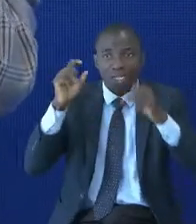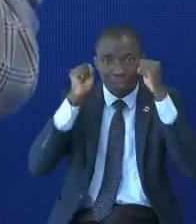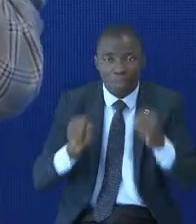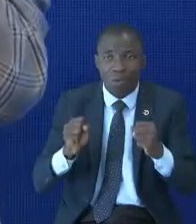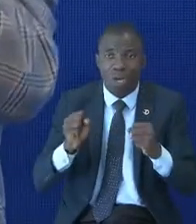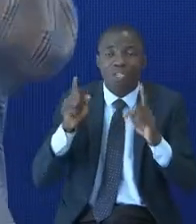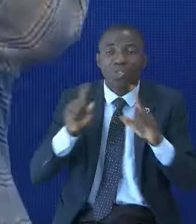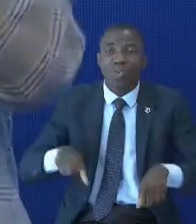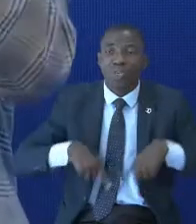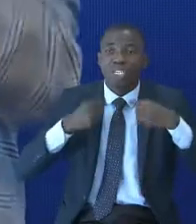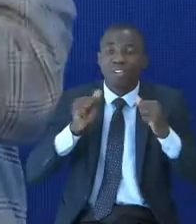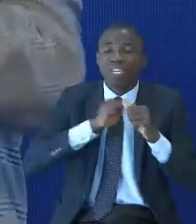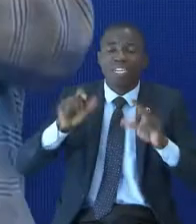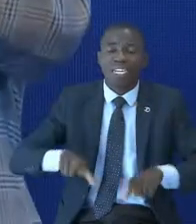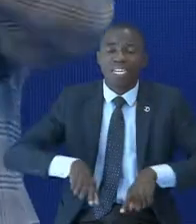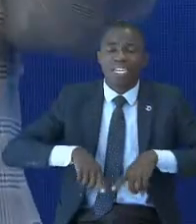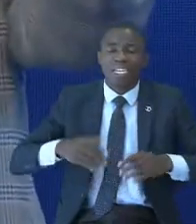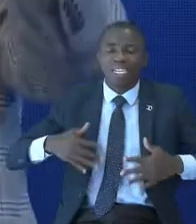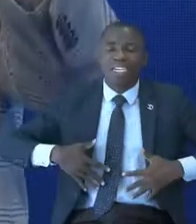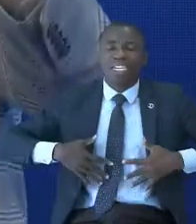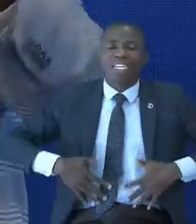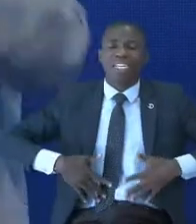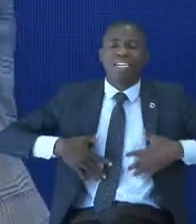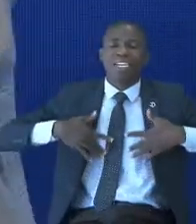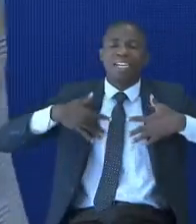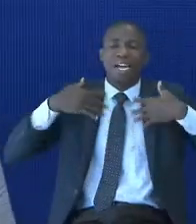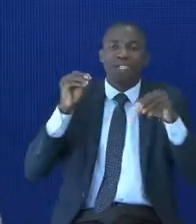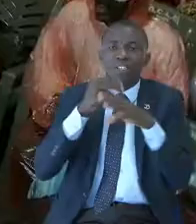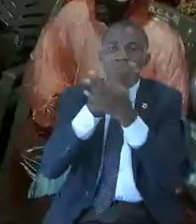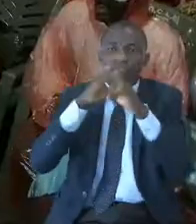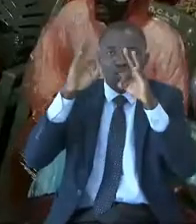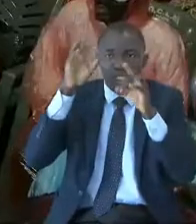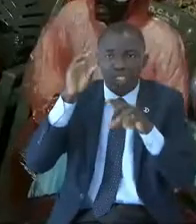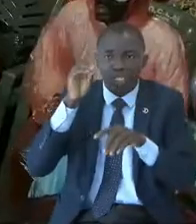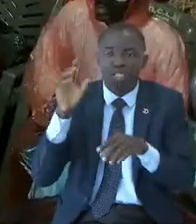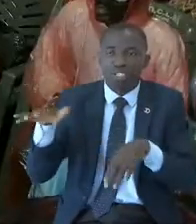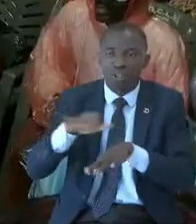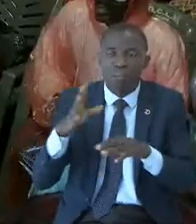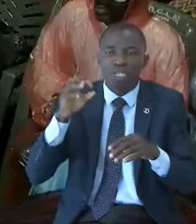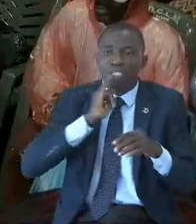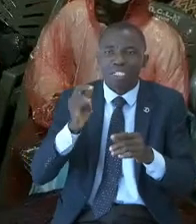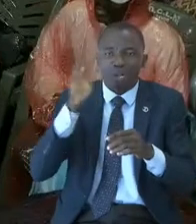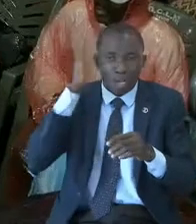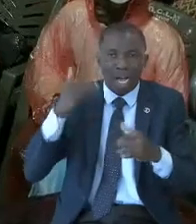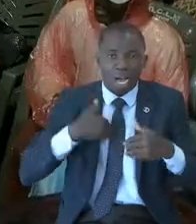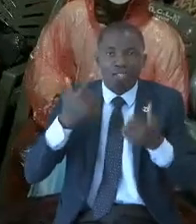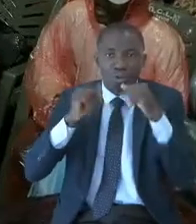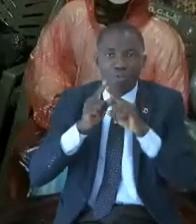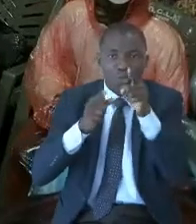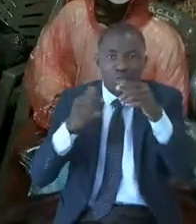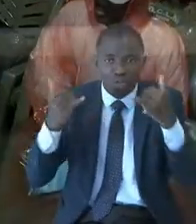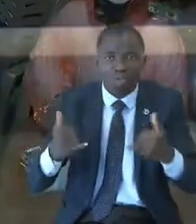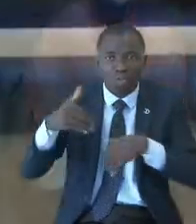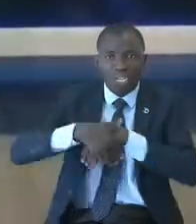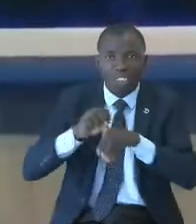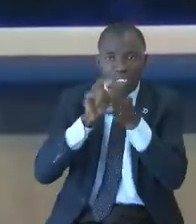to live a life in freedom has come to you tonight in Jesus' name. Number two here, I